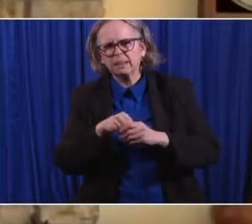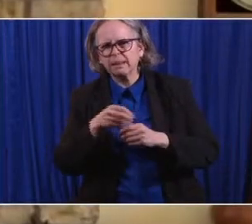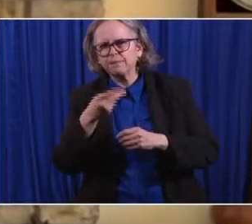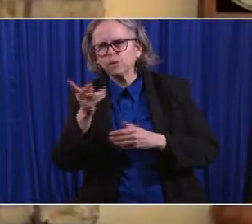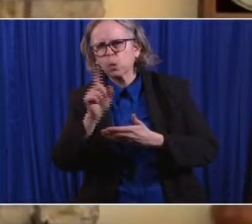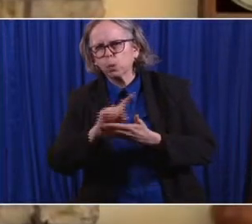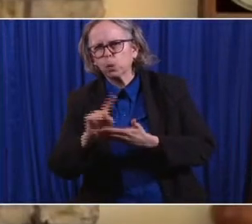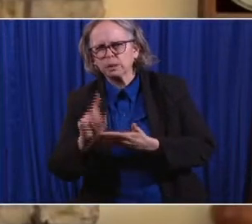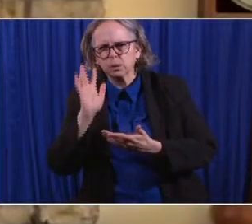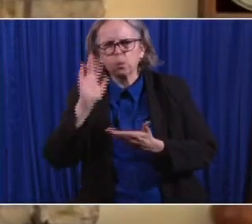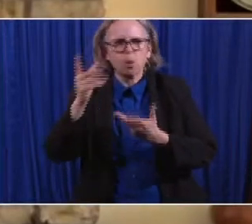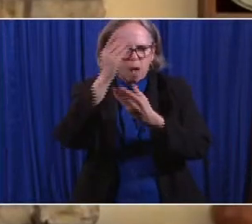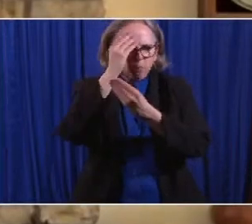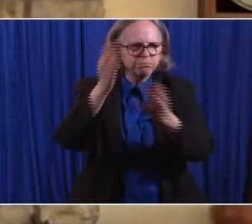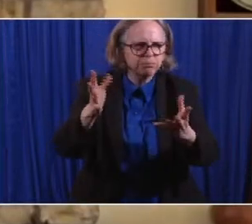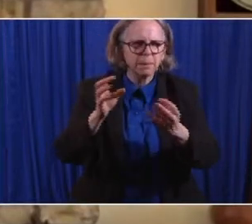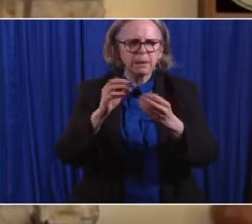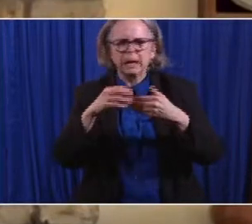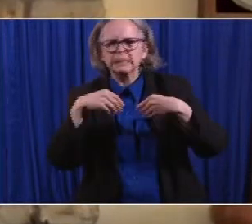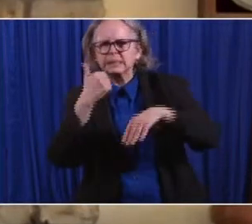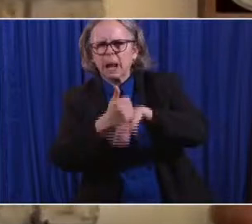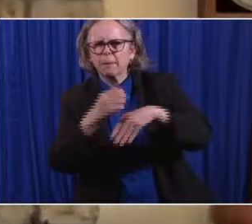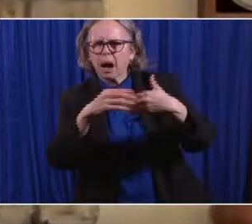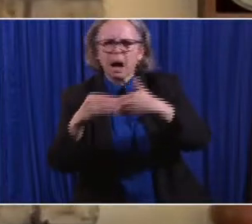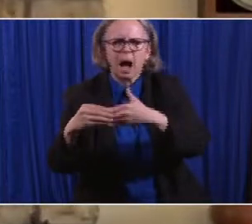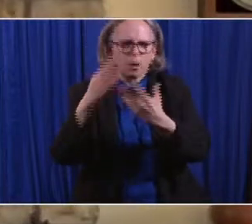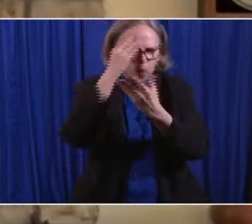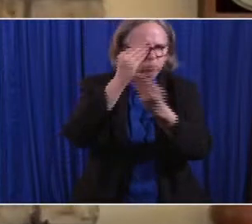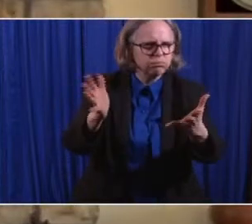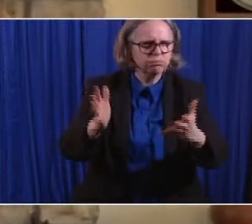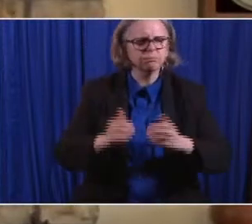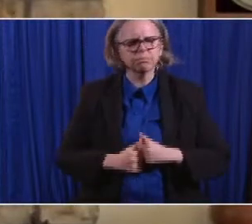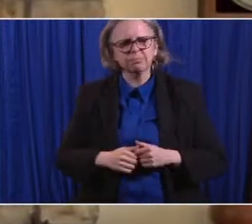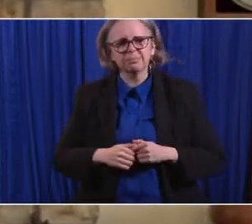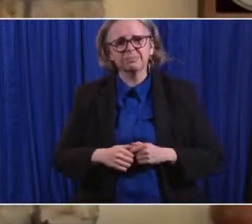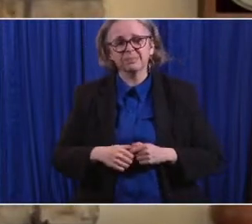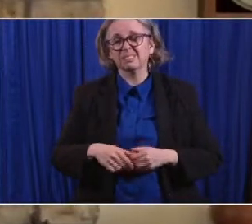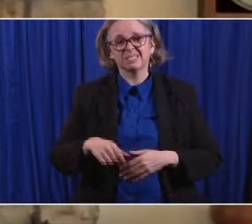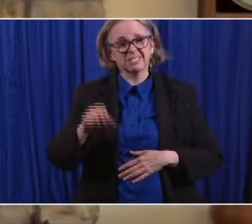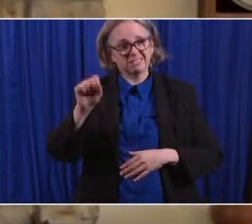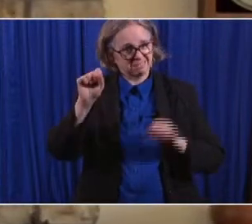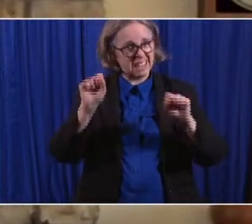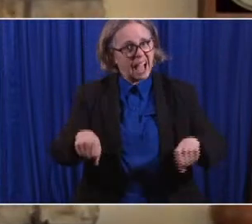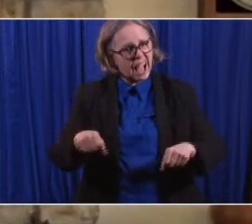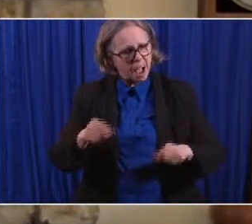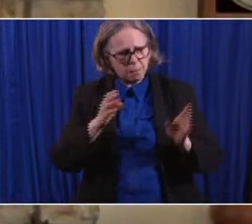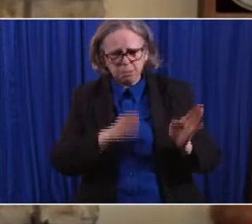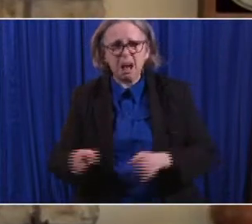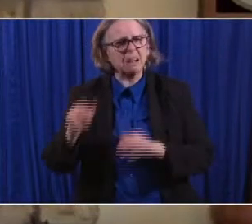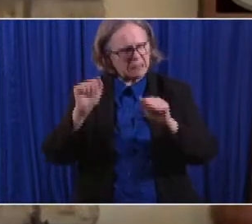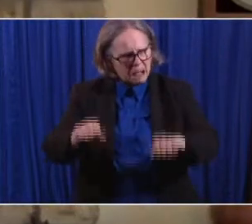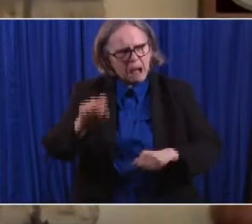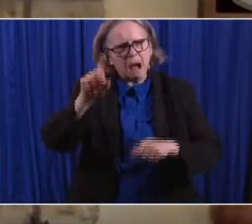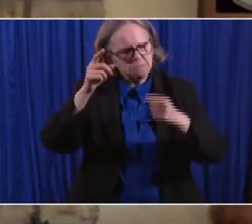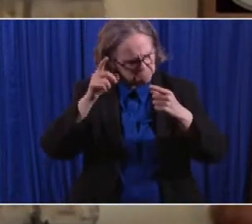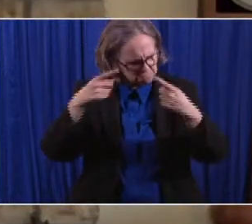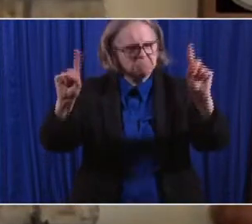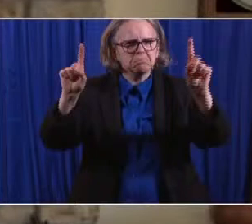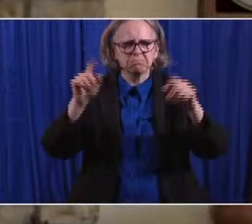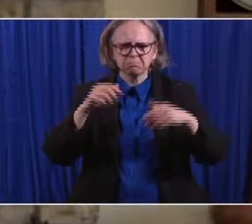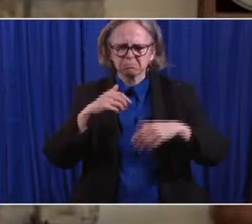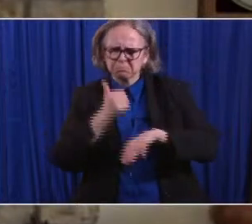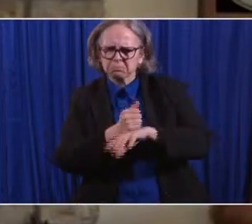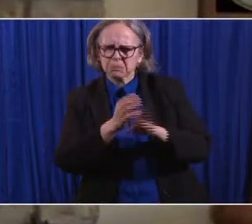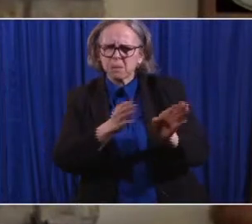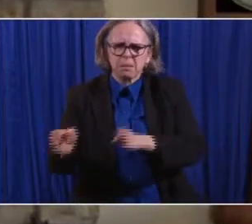So I would think that this would be something that we would be able to see this spring is